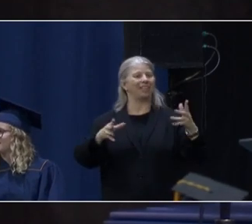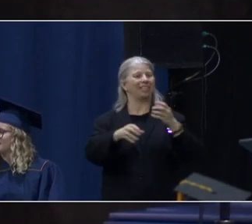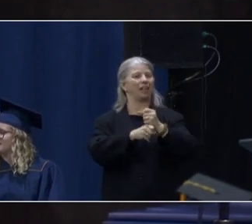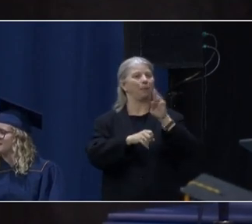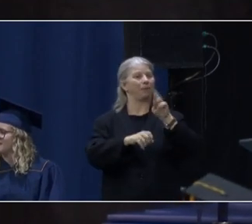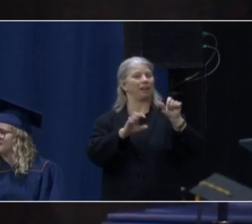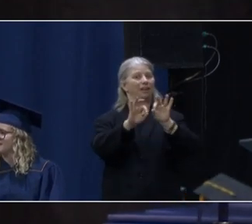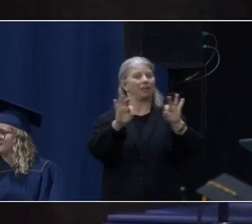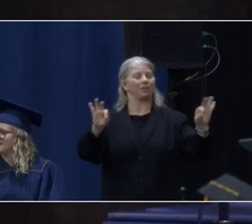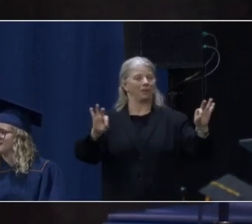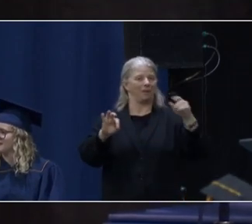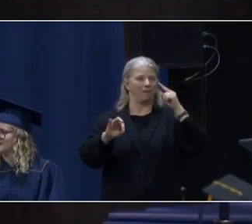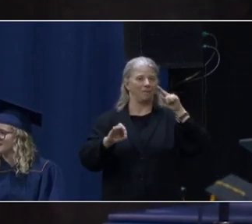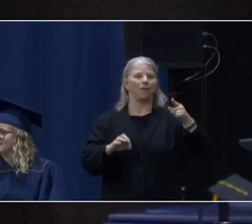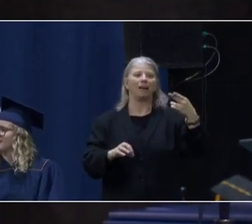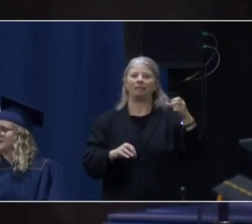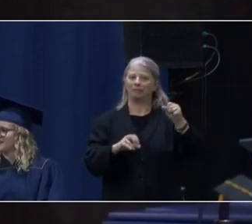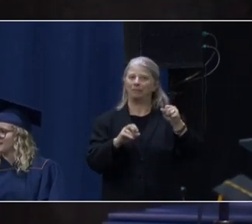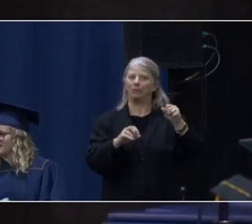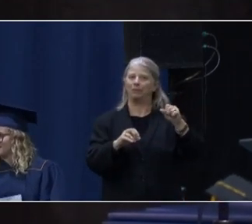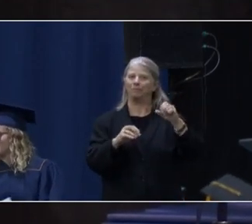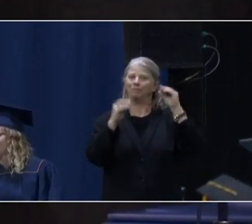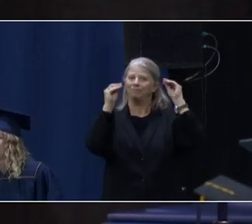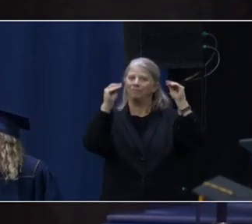degree in secondary teaching.